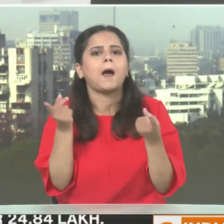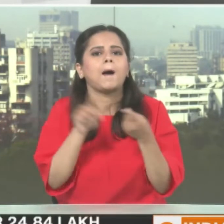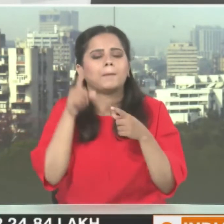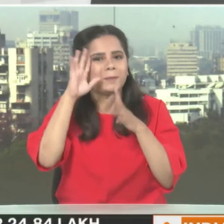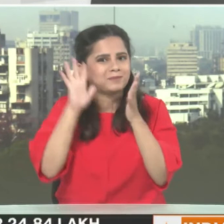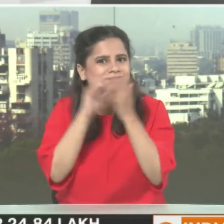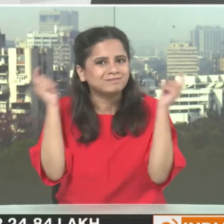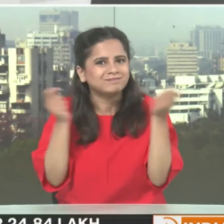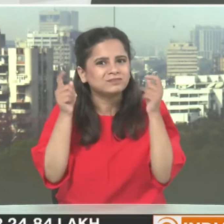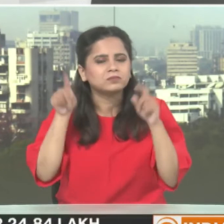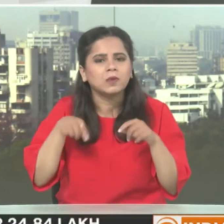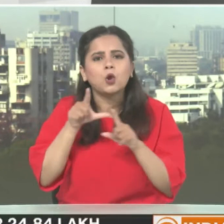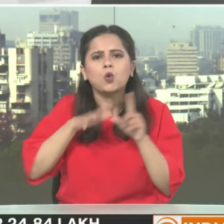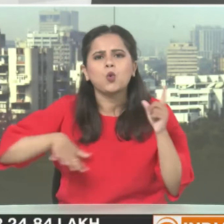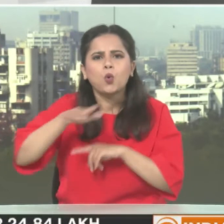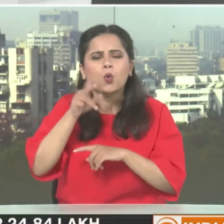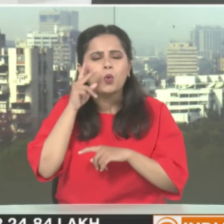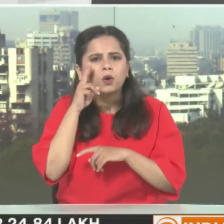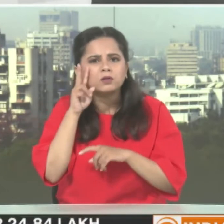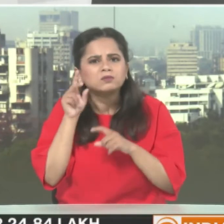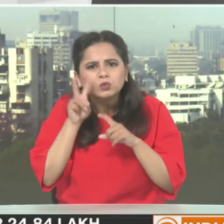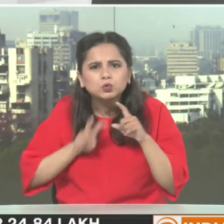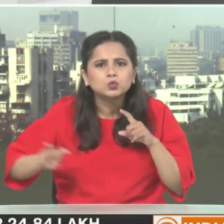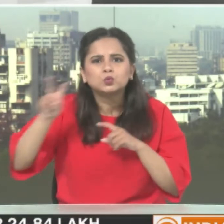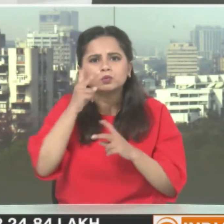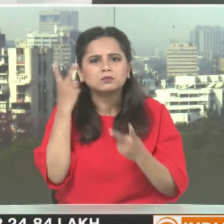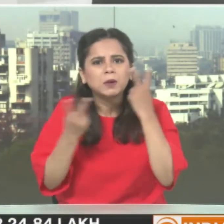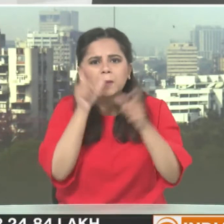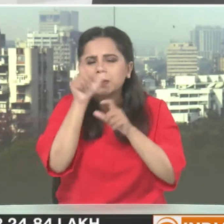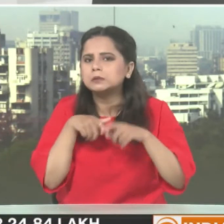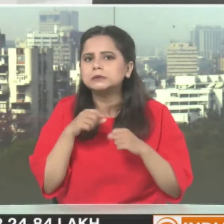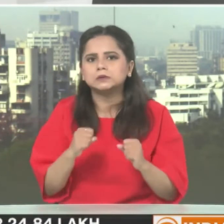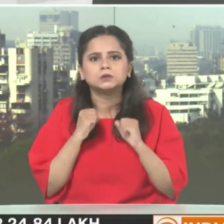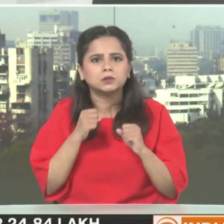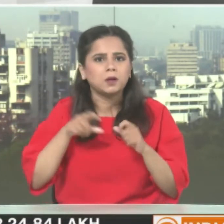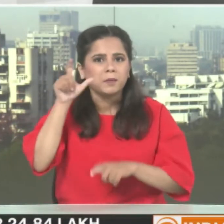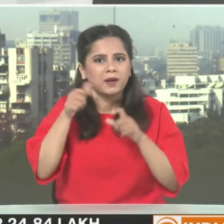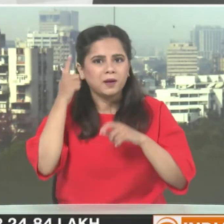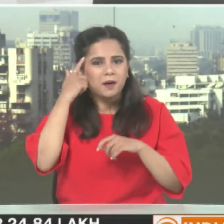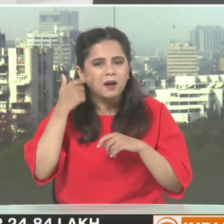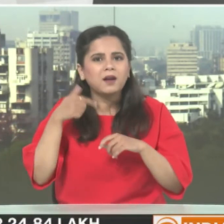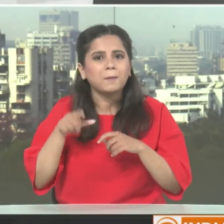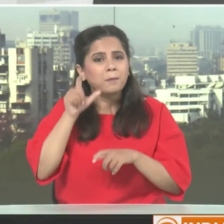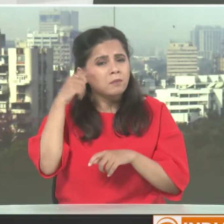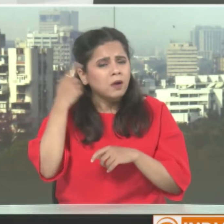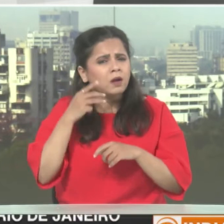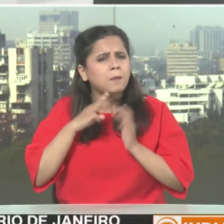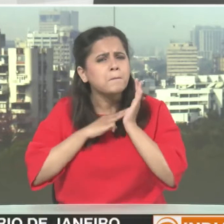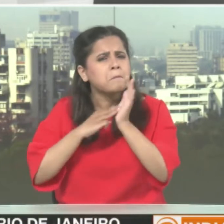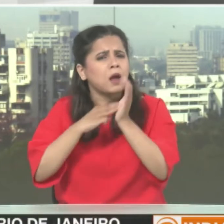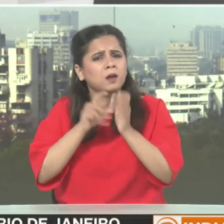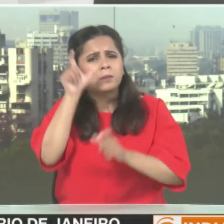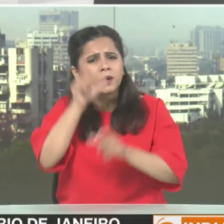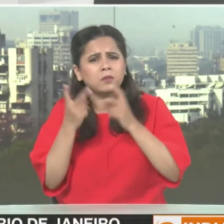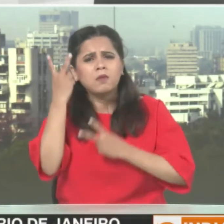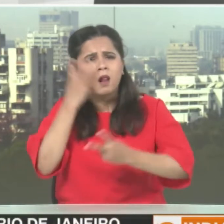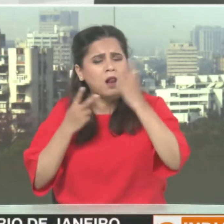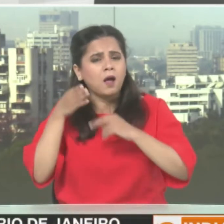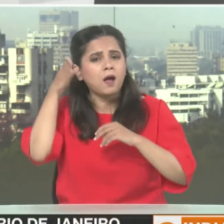hitting the local tourism hard. The fireworks display attracts millions of tourists every year to Copacabana